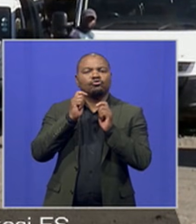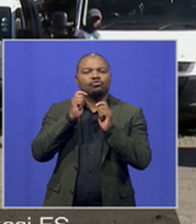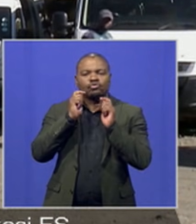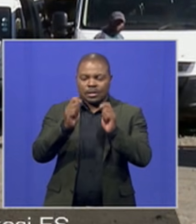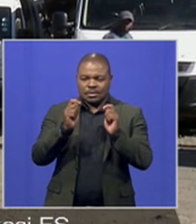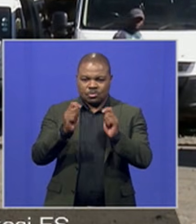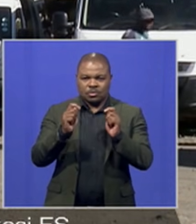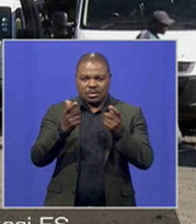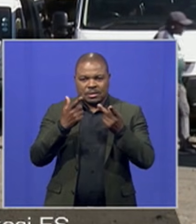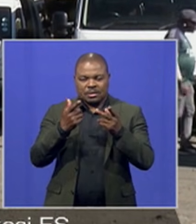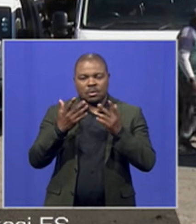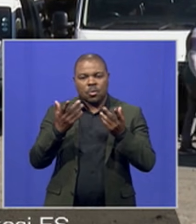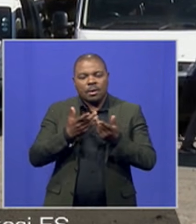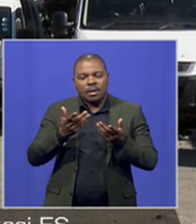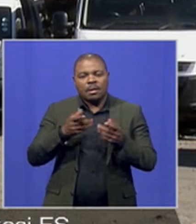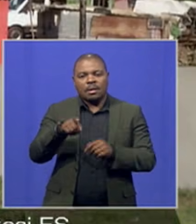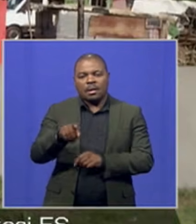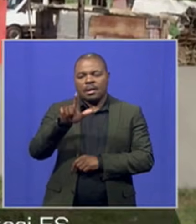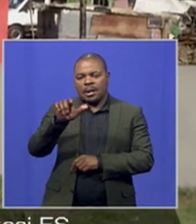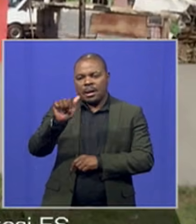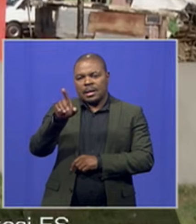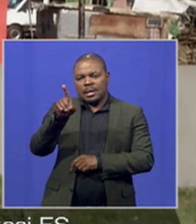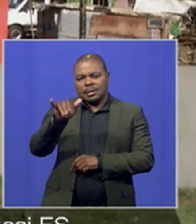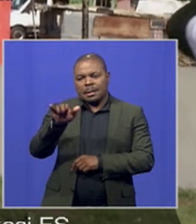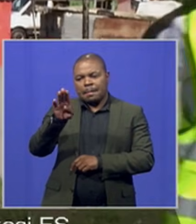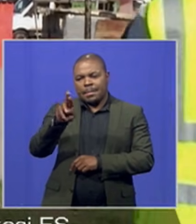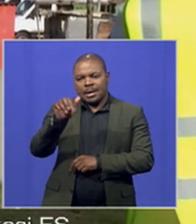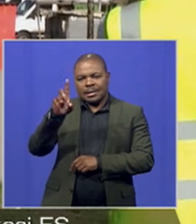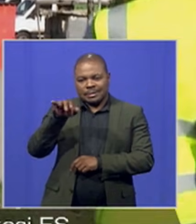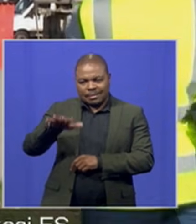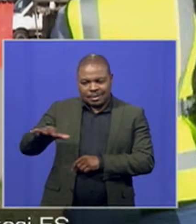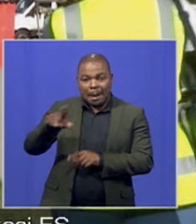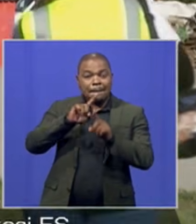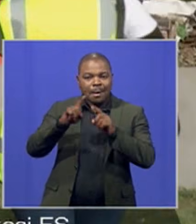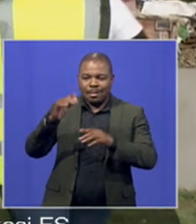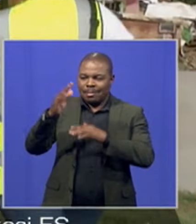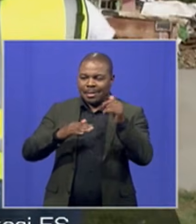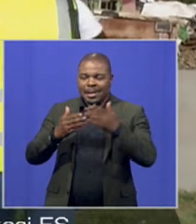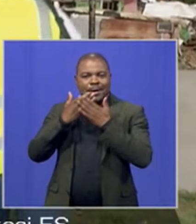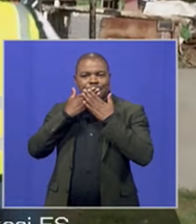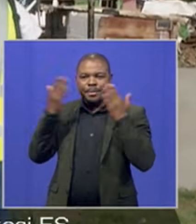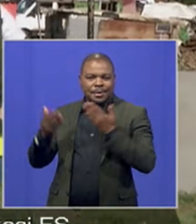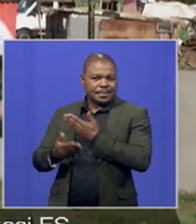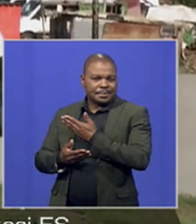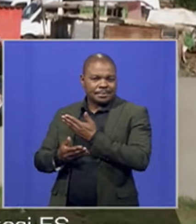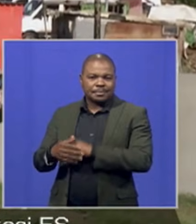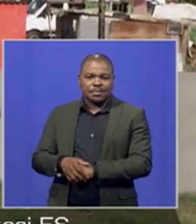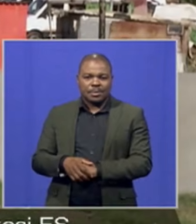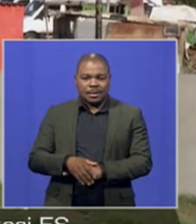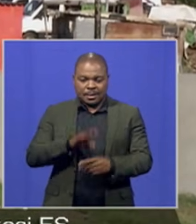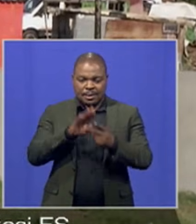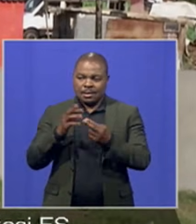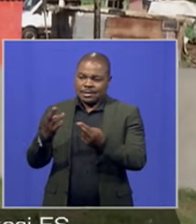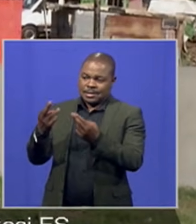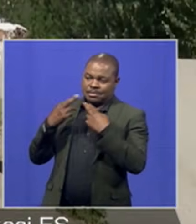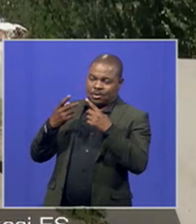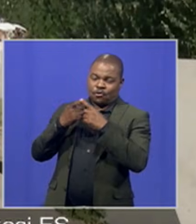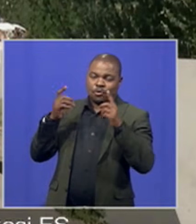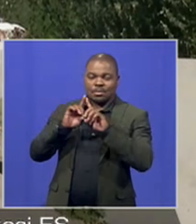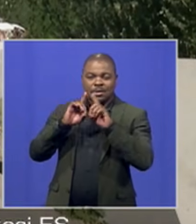molelwane wa maseru kwa Lady Brand. Le fa go ntse jalo ga gona kago le iseng mo karabong e kwadilweng lefapha